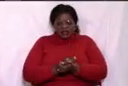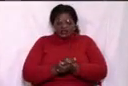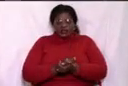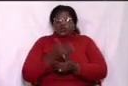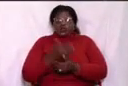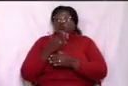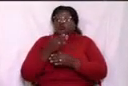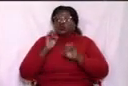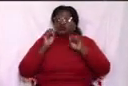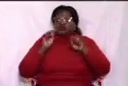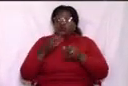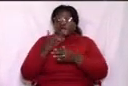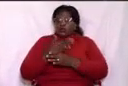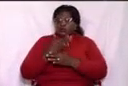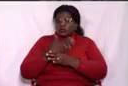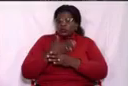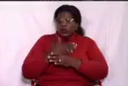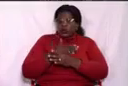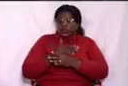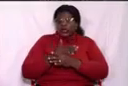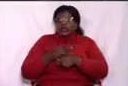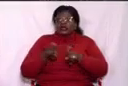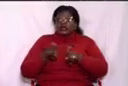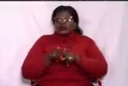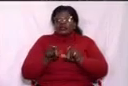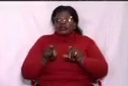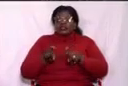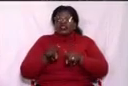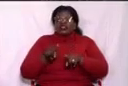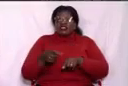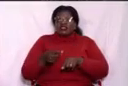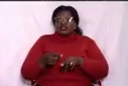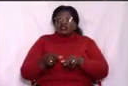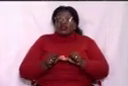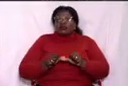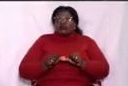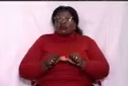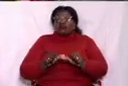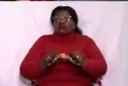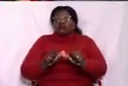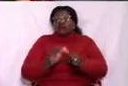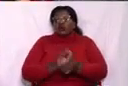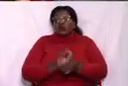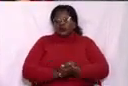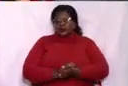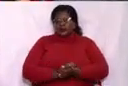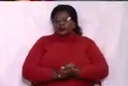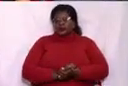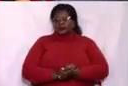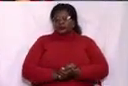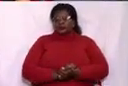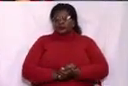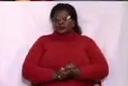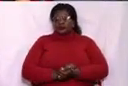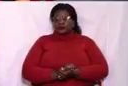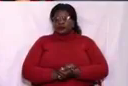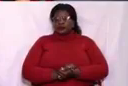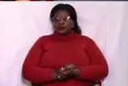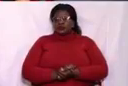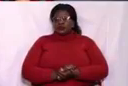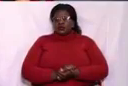going well, because yeah, you never know what can happen. Yeah. So did you have to pivot,